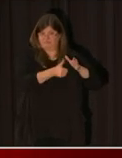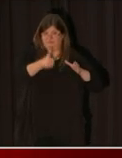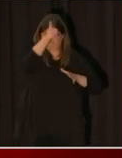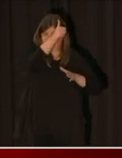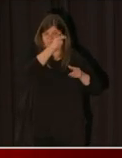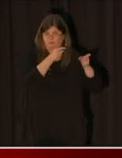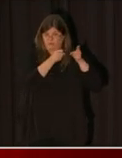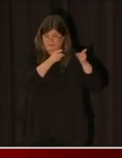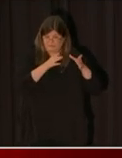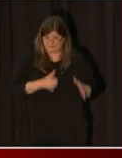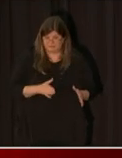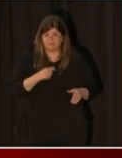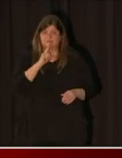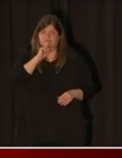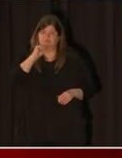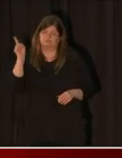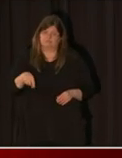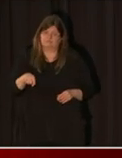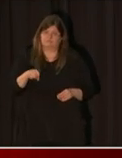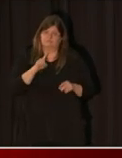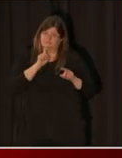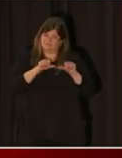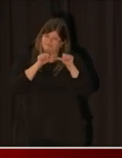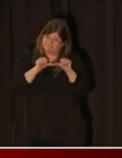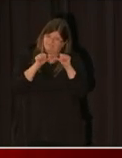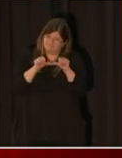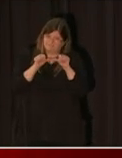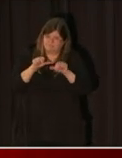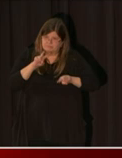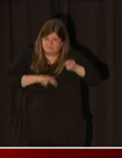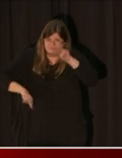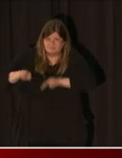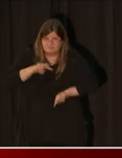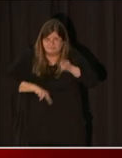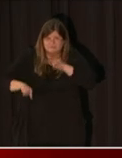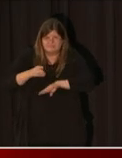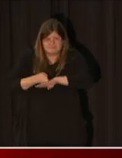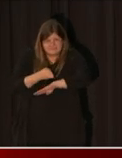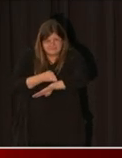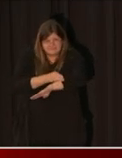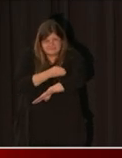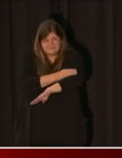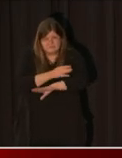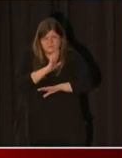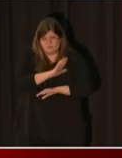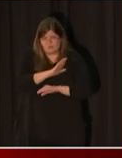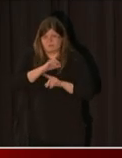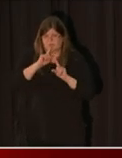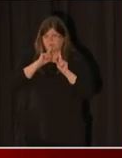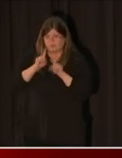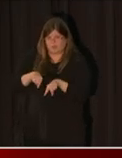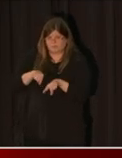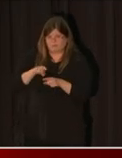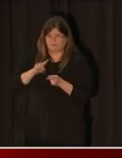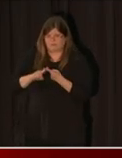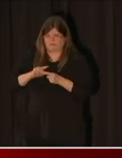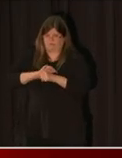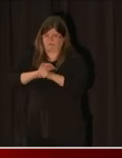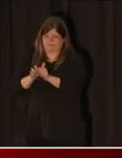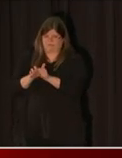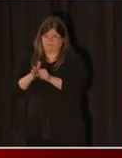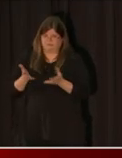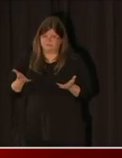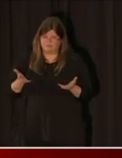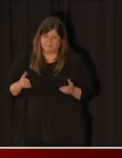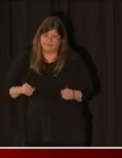emergency to continually monitor and improve our response to COVID at DOC facilities, as well as at